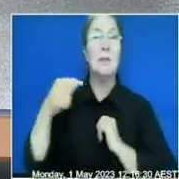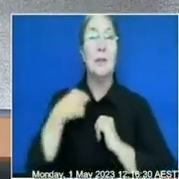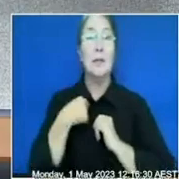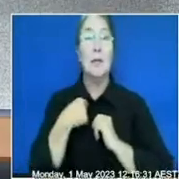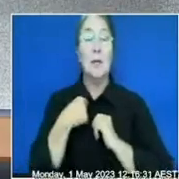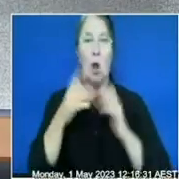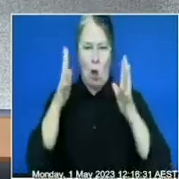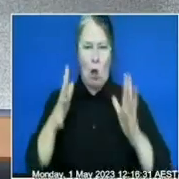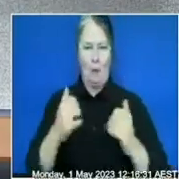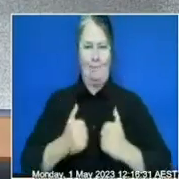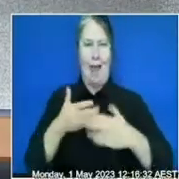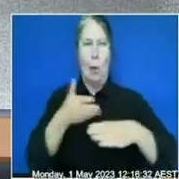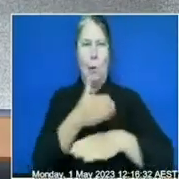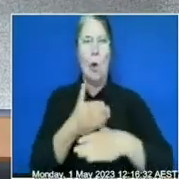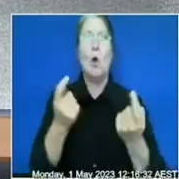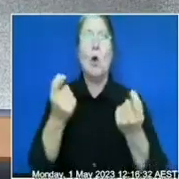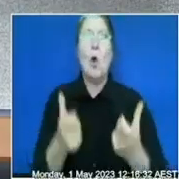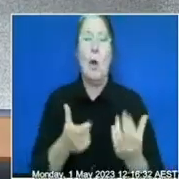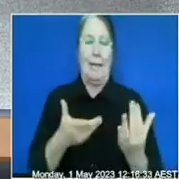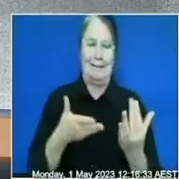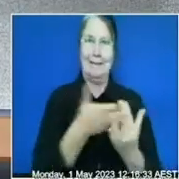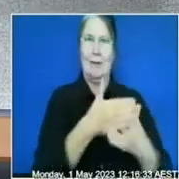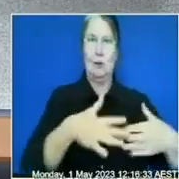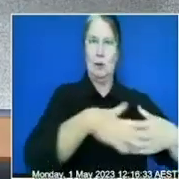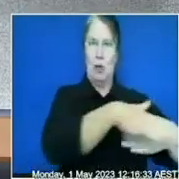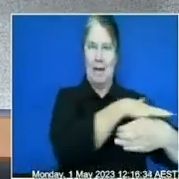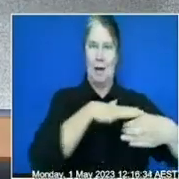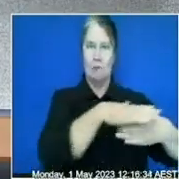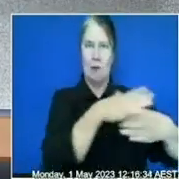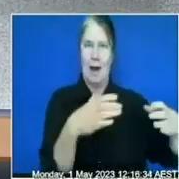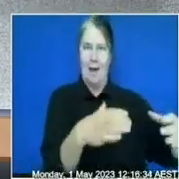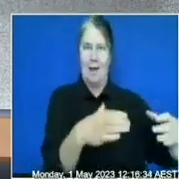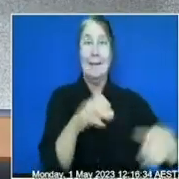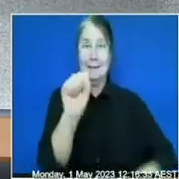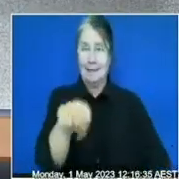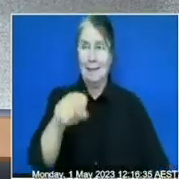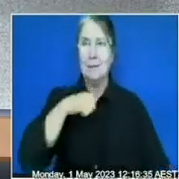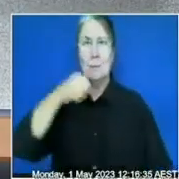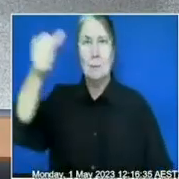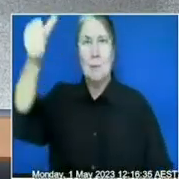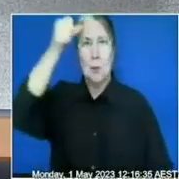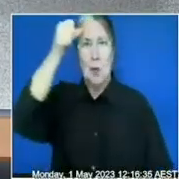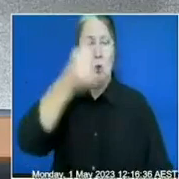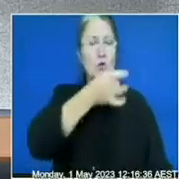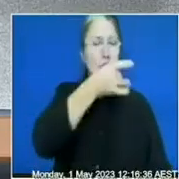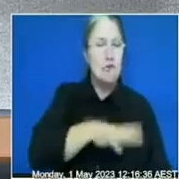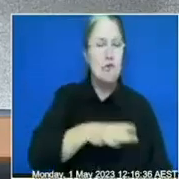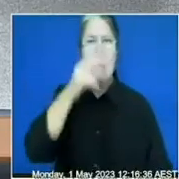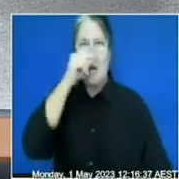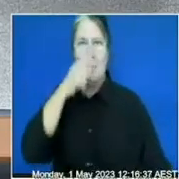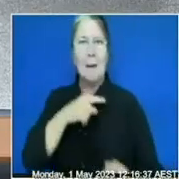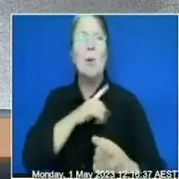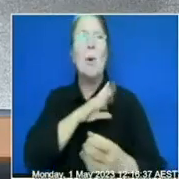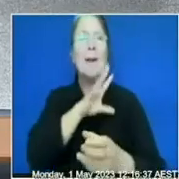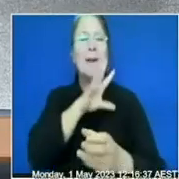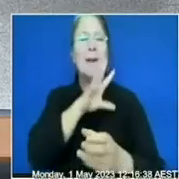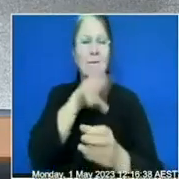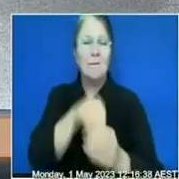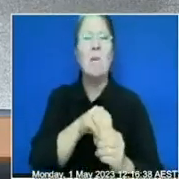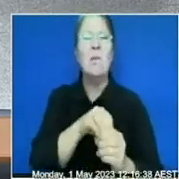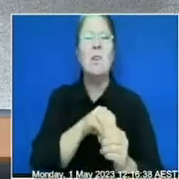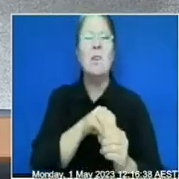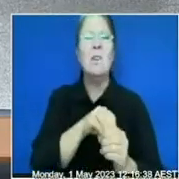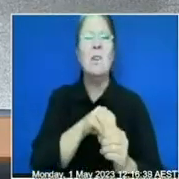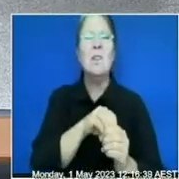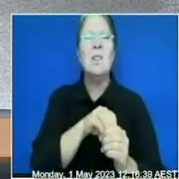child protection and the criminal justice system. So recognise that a lot of the work, and certainly with the responsibilities that I have in the department, it is trying